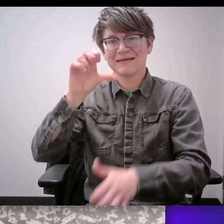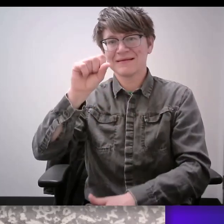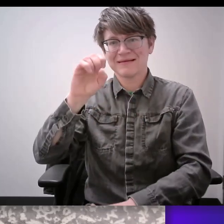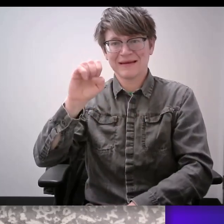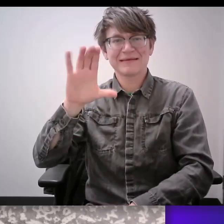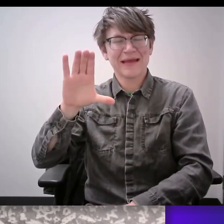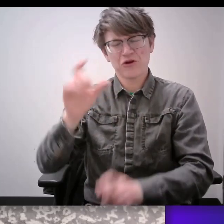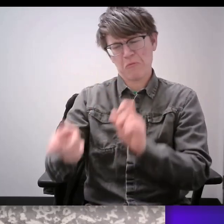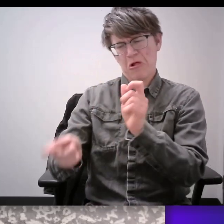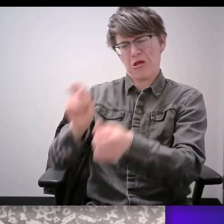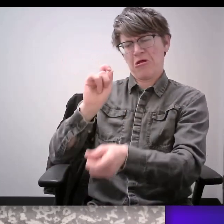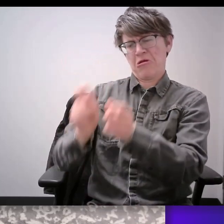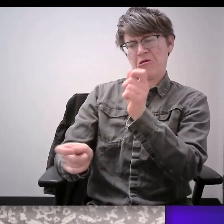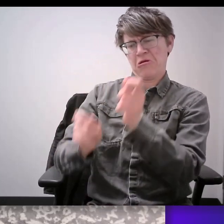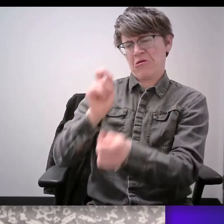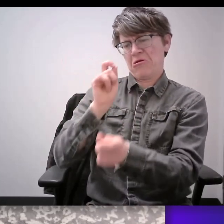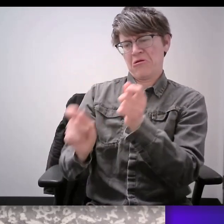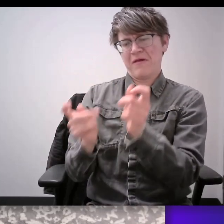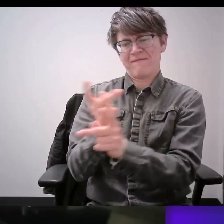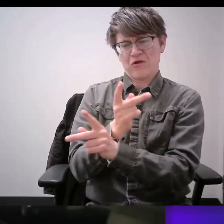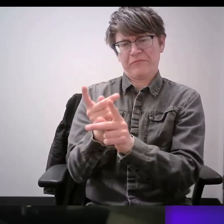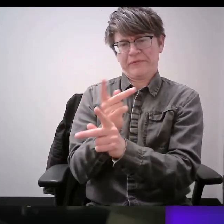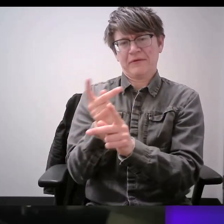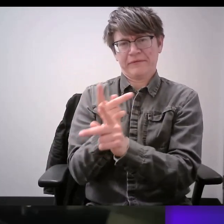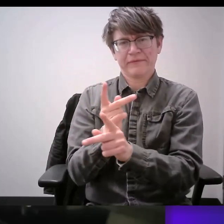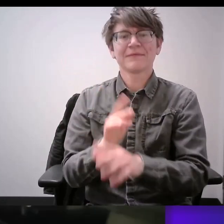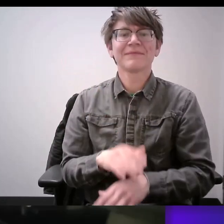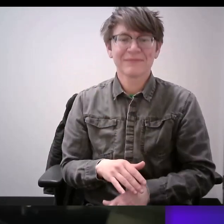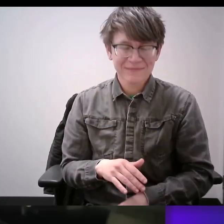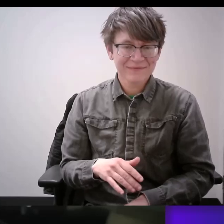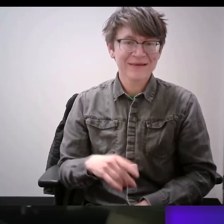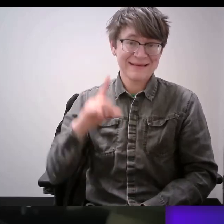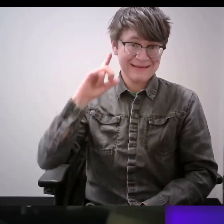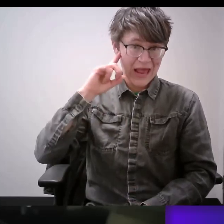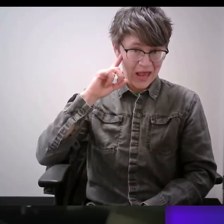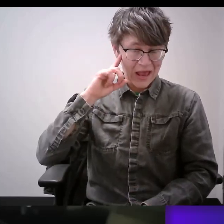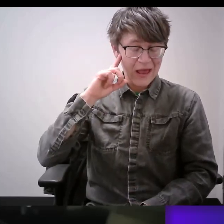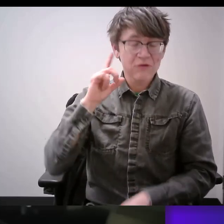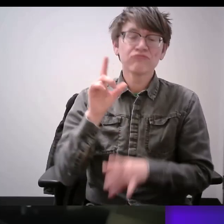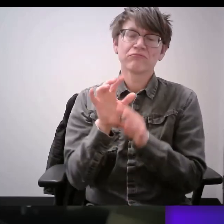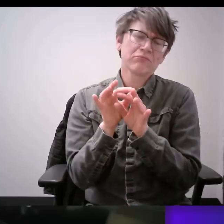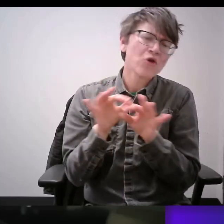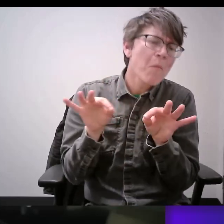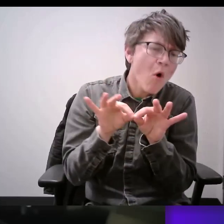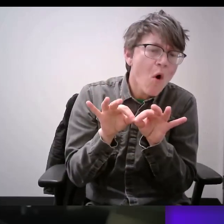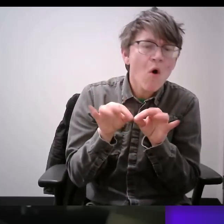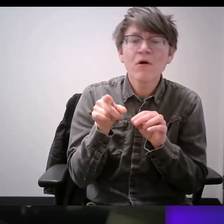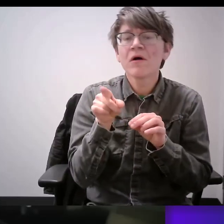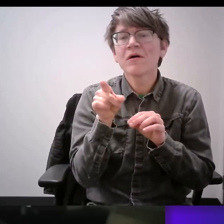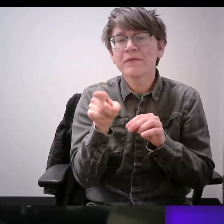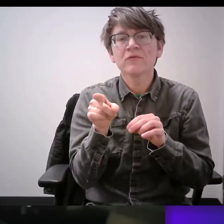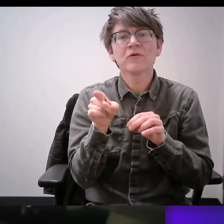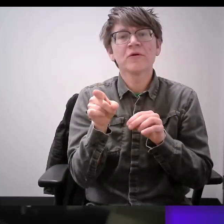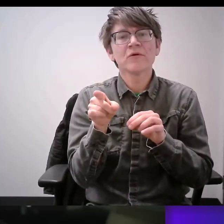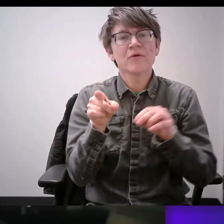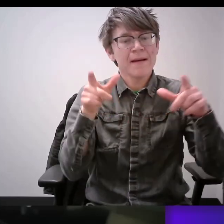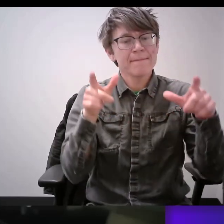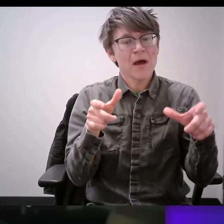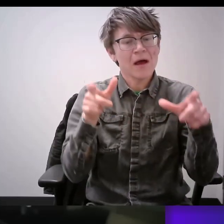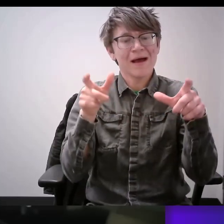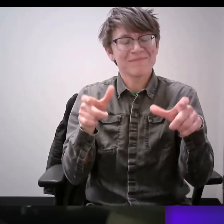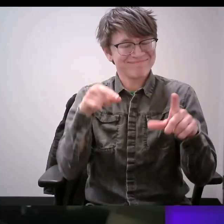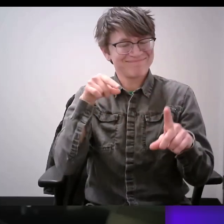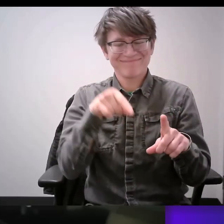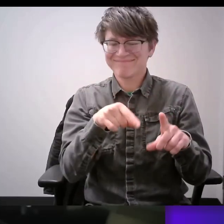program, but just realize that's about what we're looking at. Audio. Now this is super important because you are creating still images that